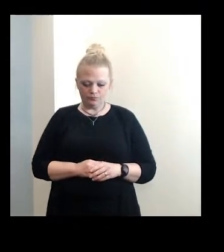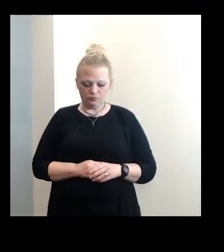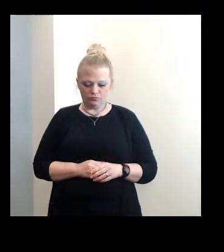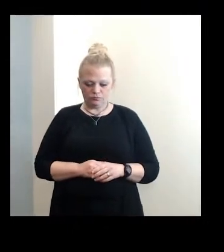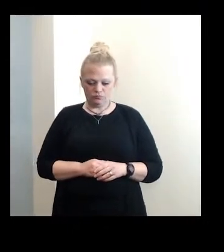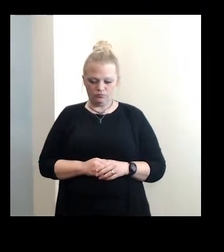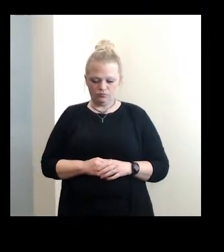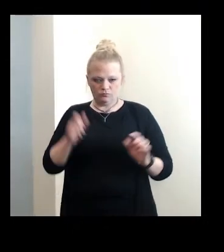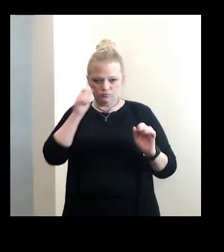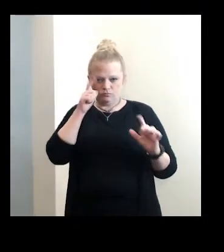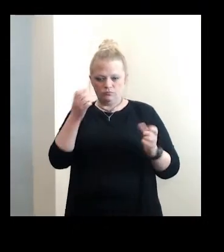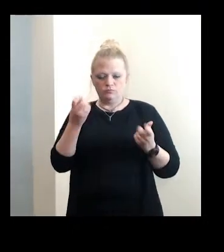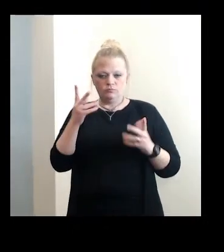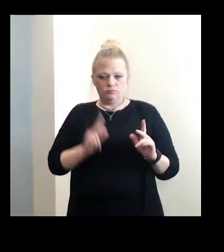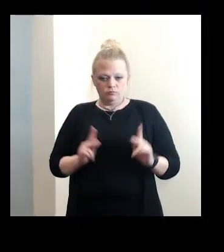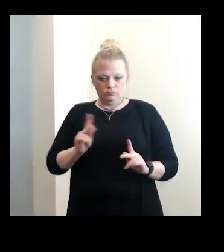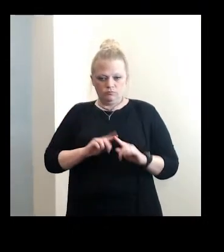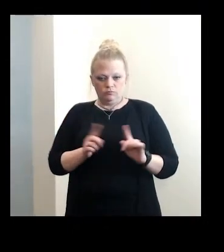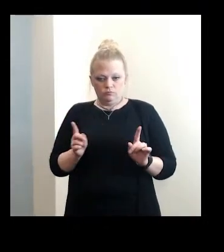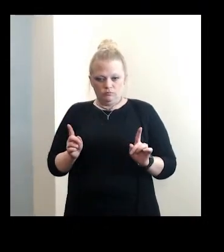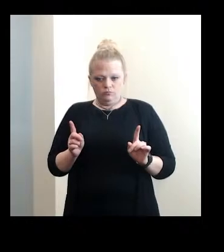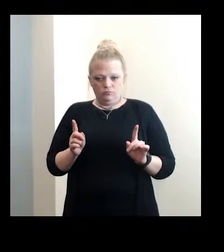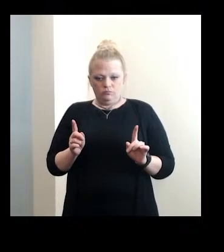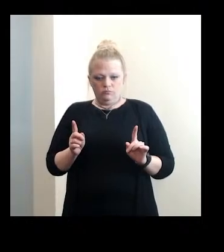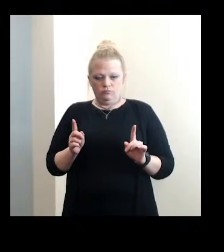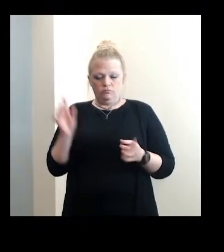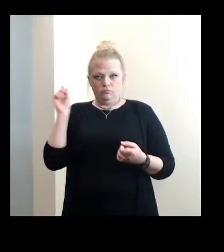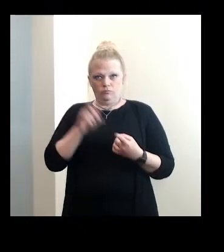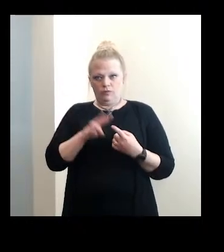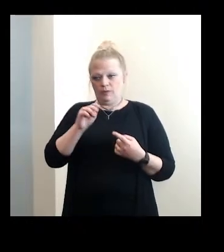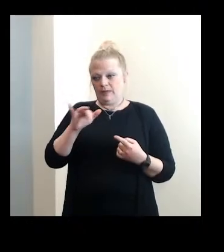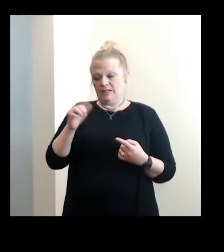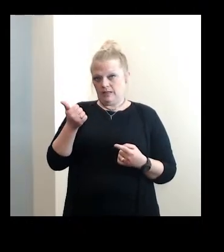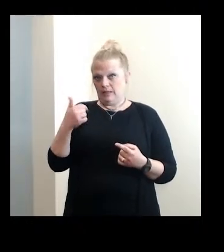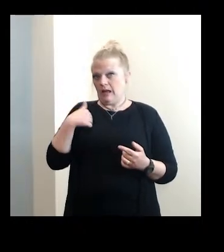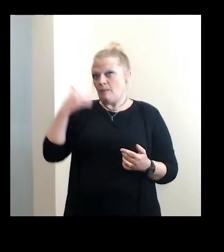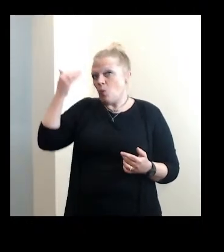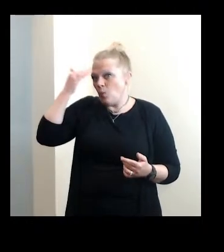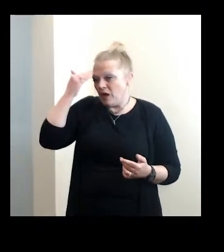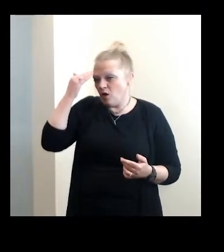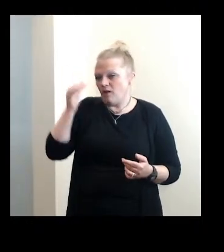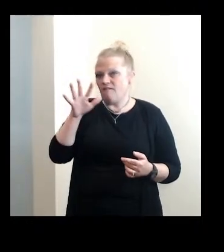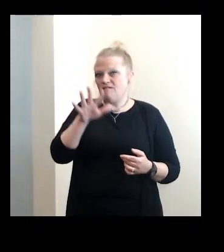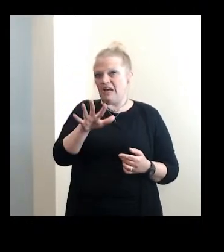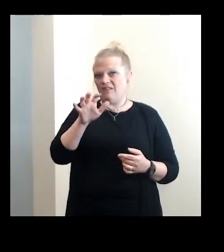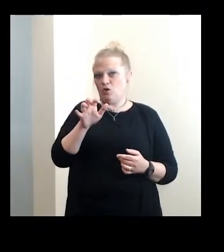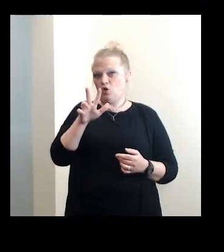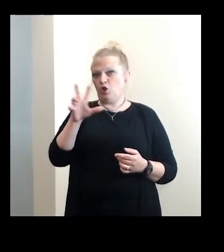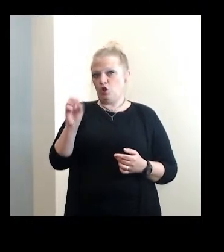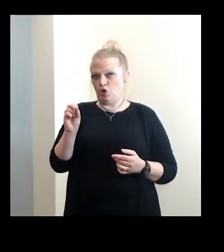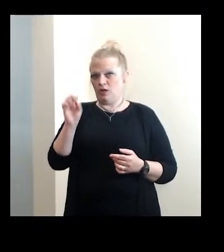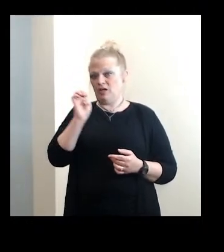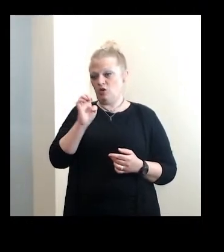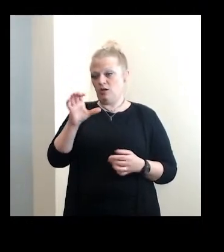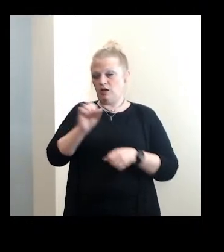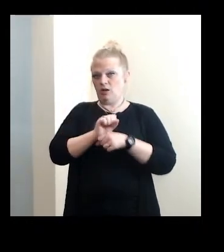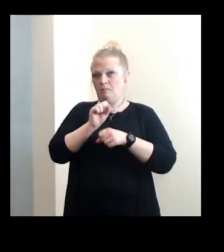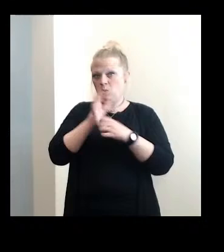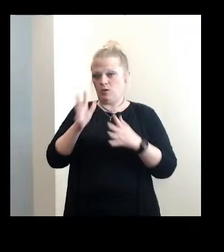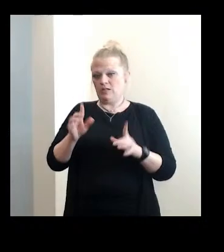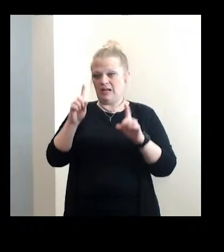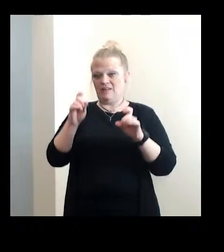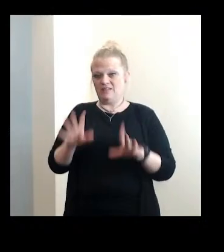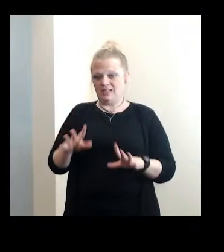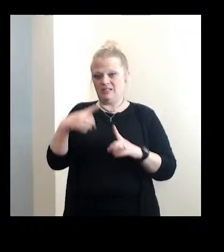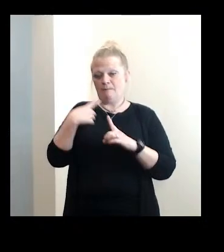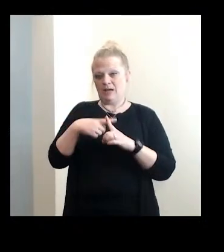This will surprise a lot of folks, but as of through May 10th, I am aware of 530 Erie County employees had tested